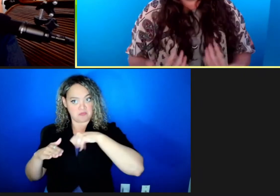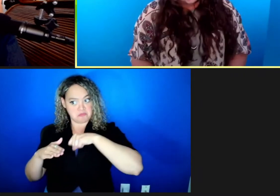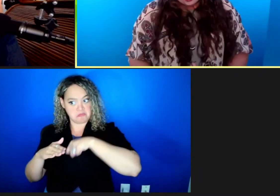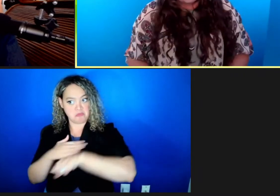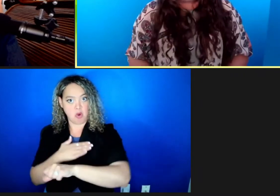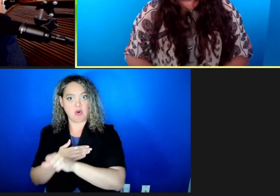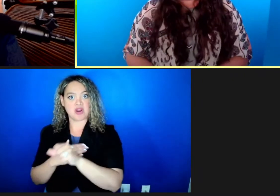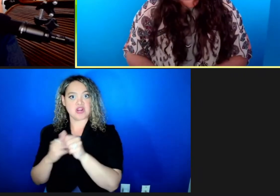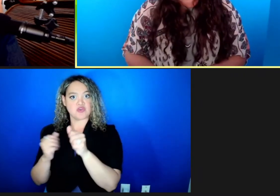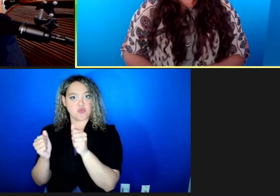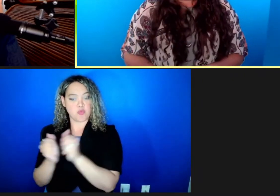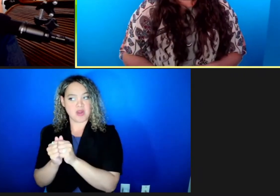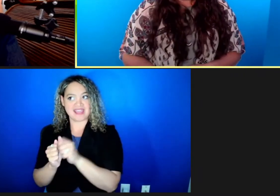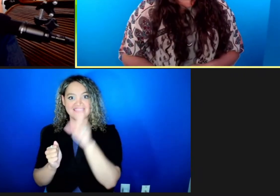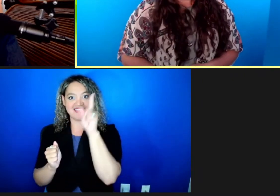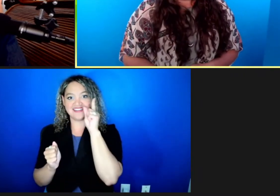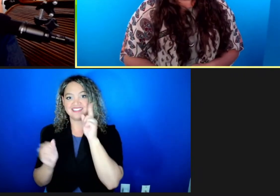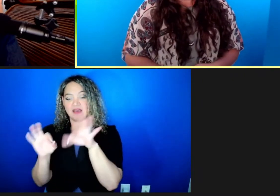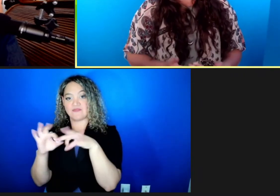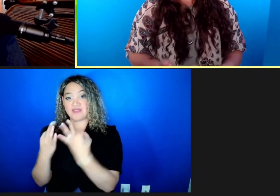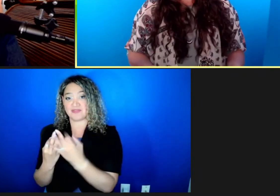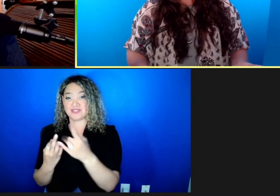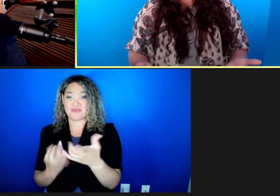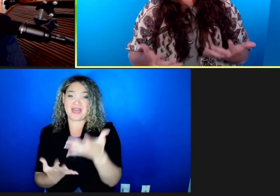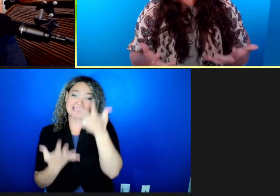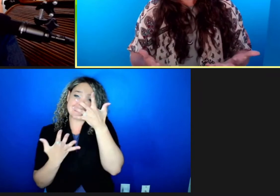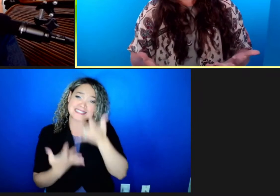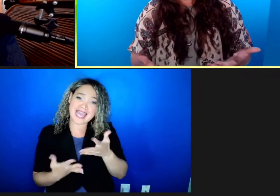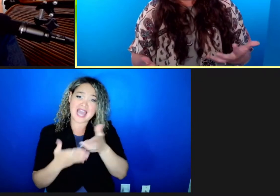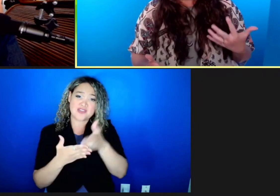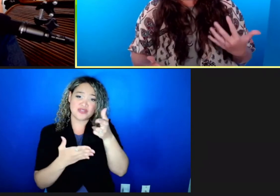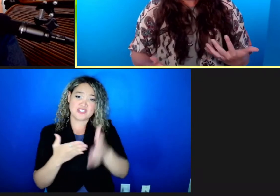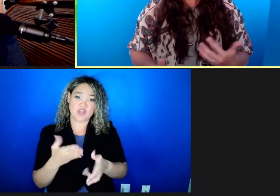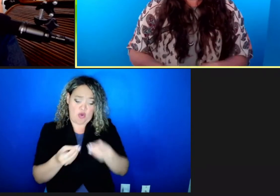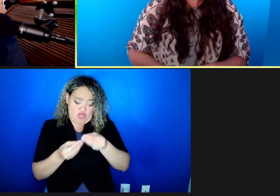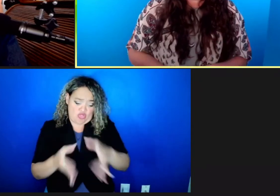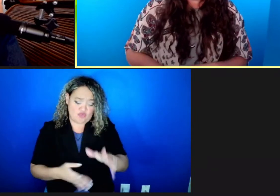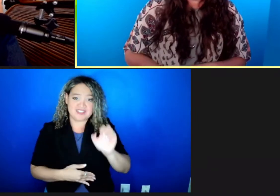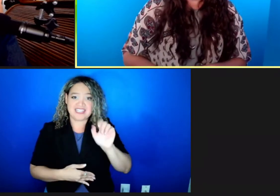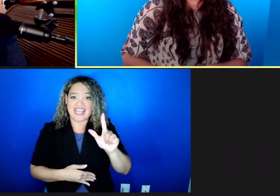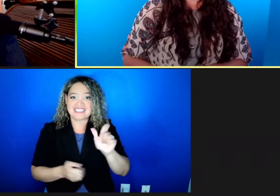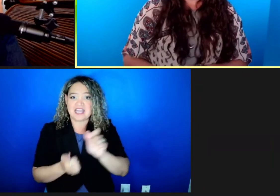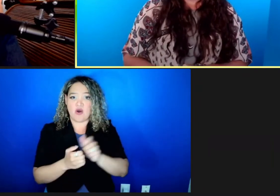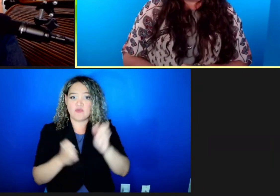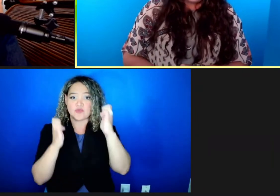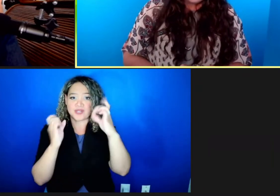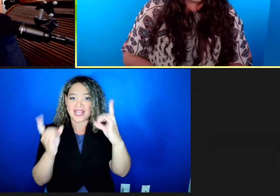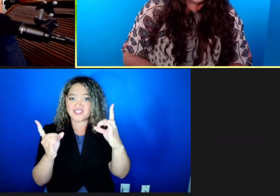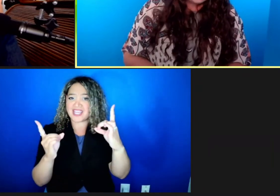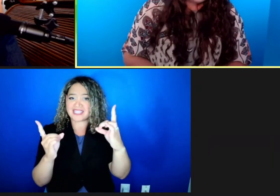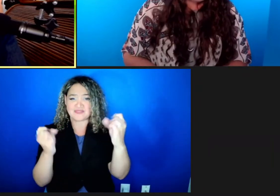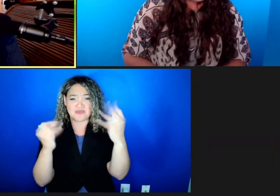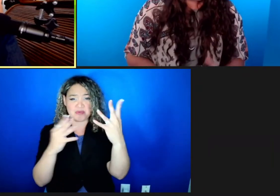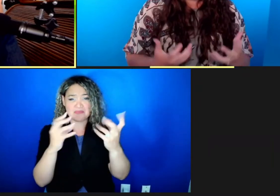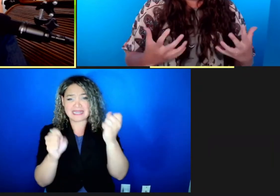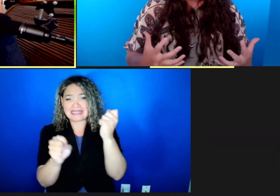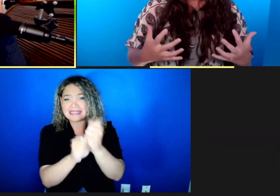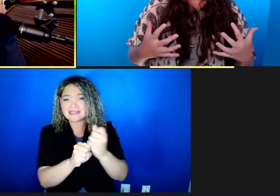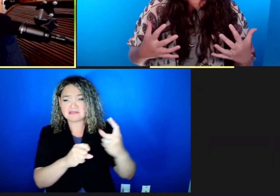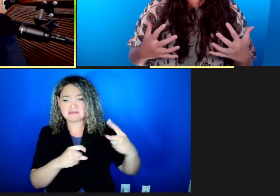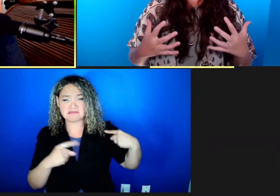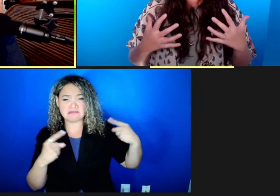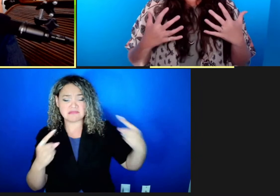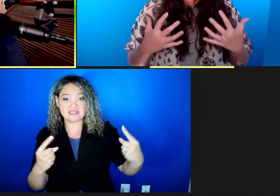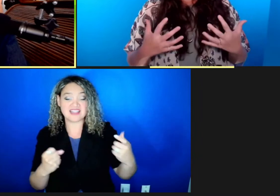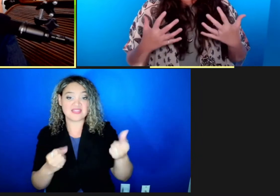really sad byproduct of losing sign language in education for so many years. Yeah. They